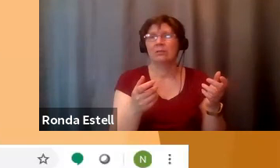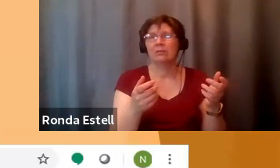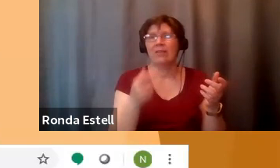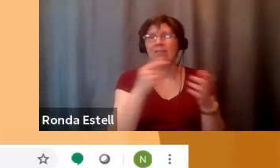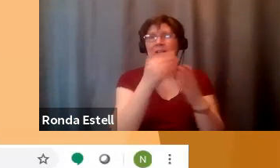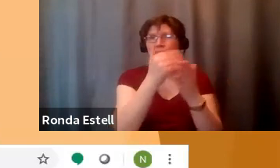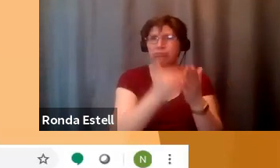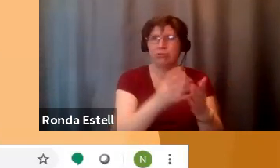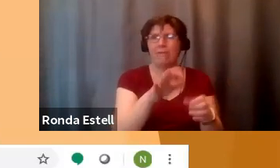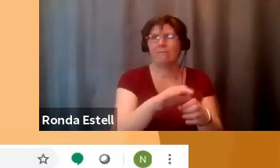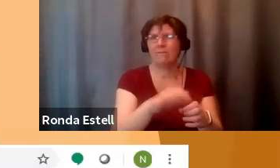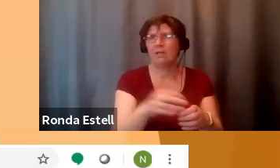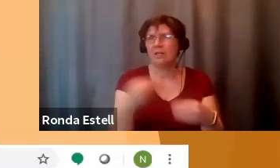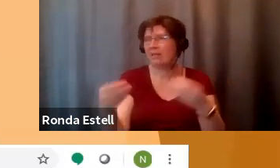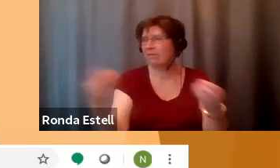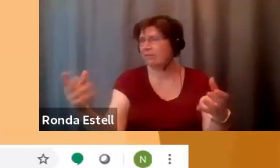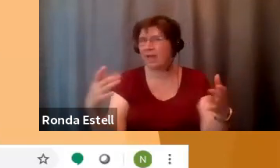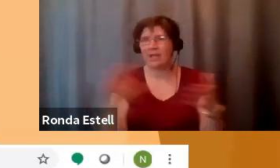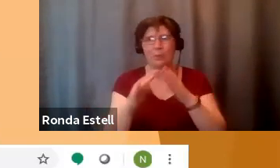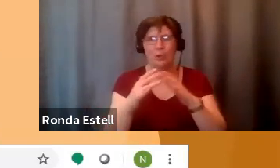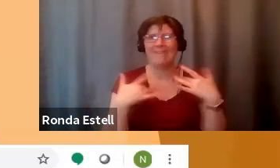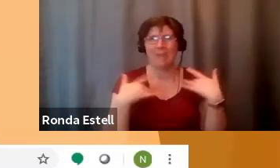frequently at all kinds of community events. So